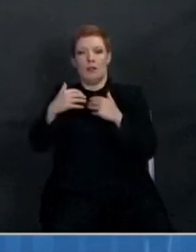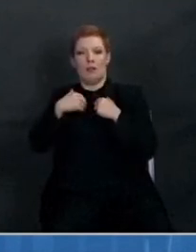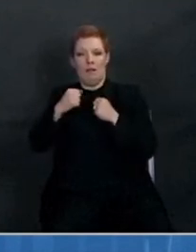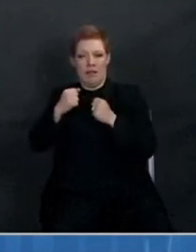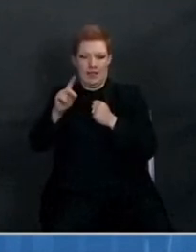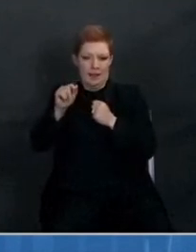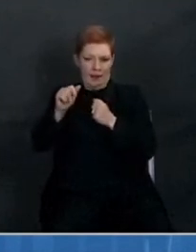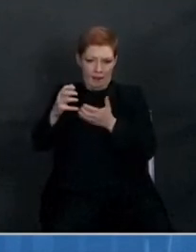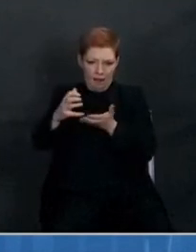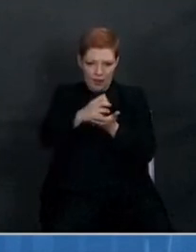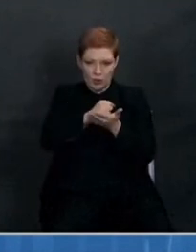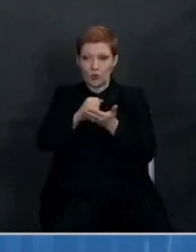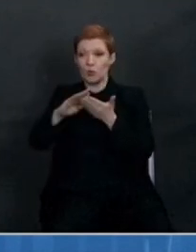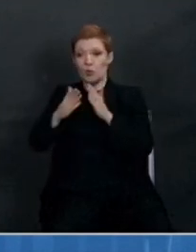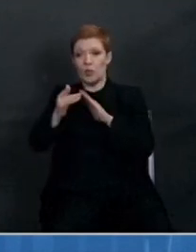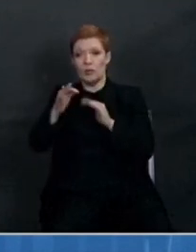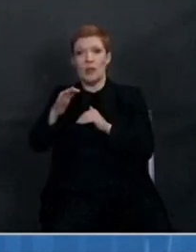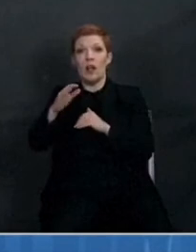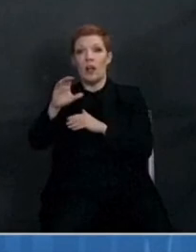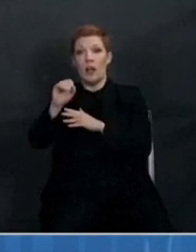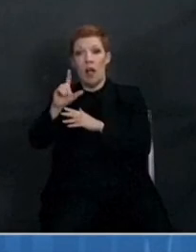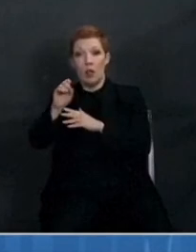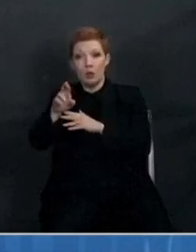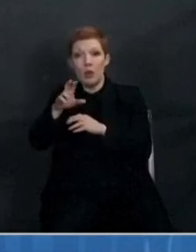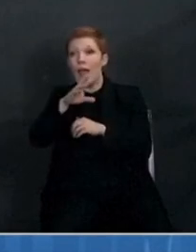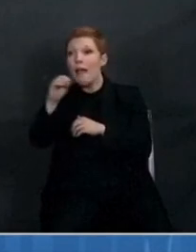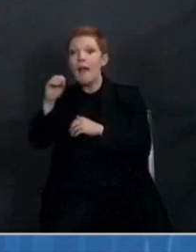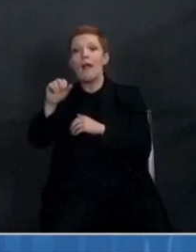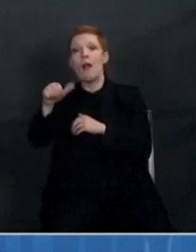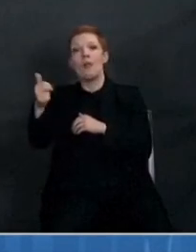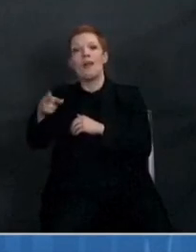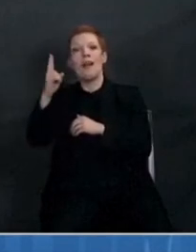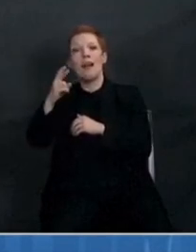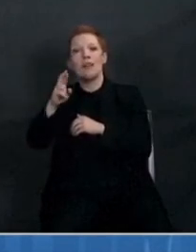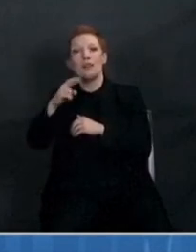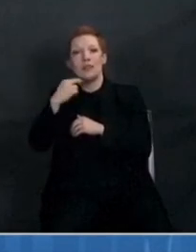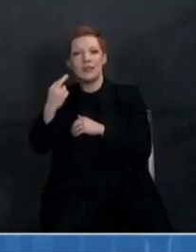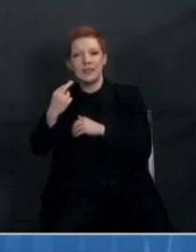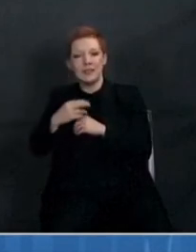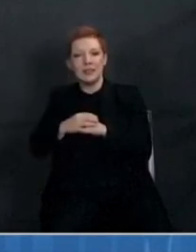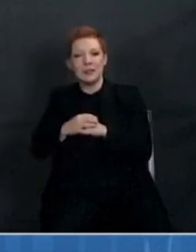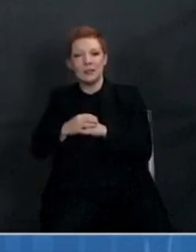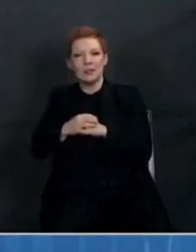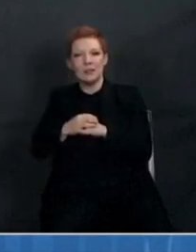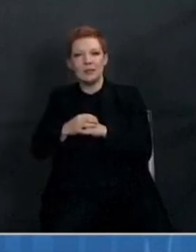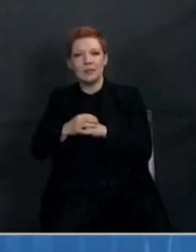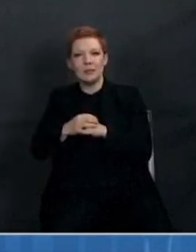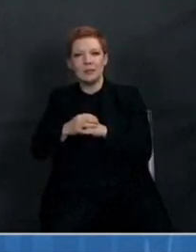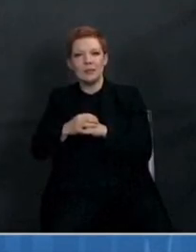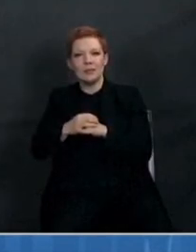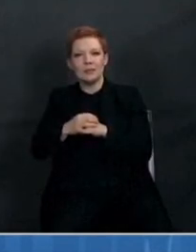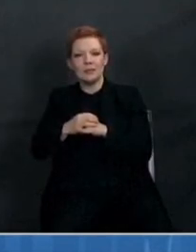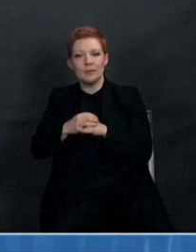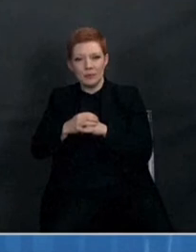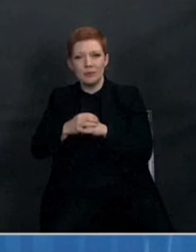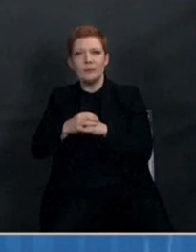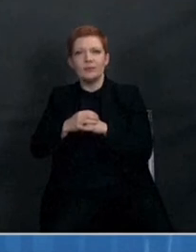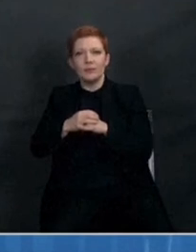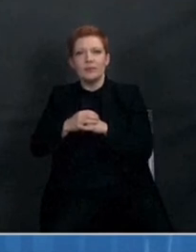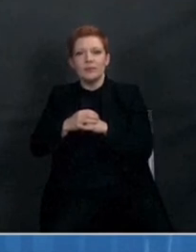for communities of color and other high-risk groups. So again, these challenges reflect long-standing and deeply rooted